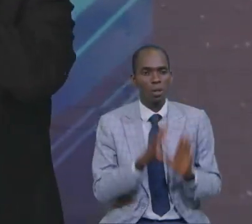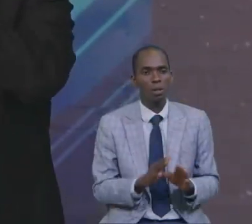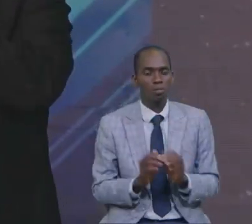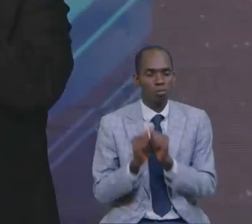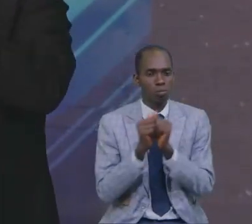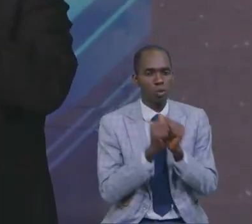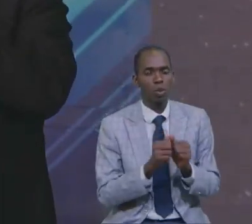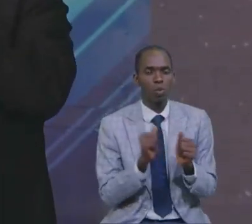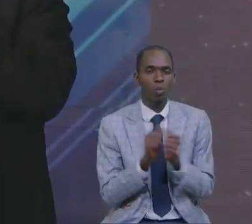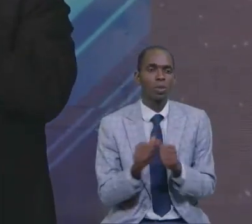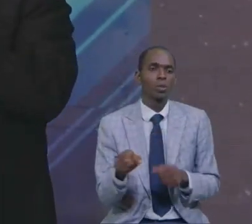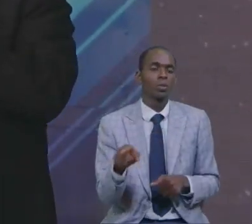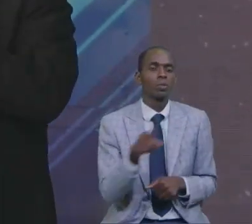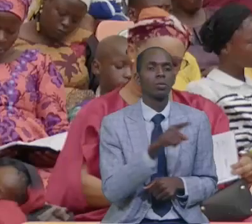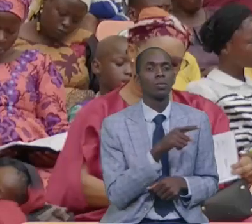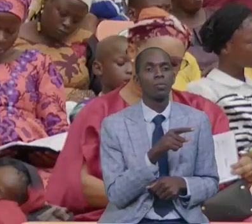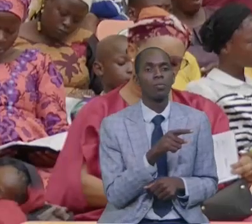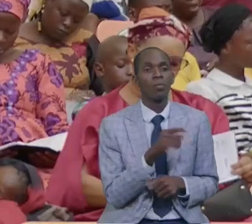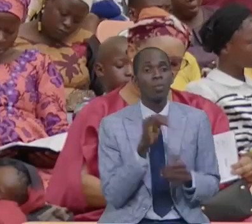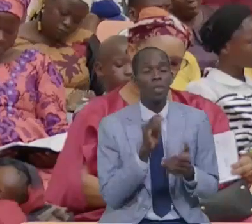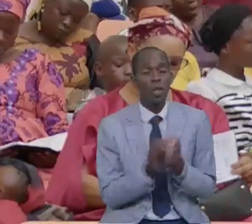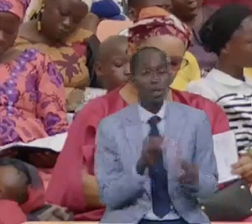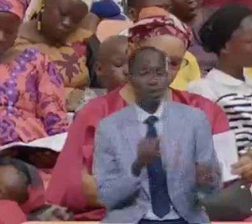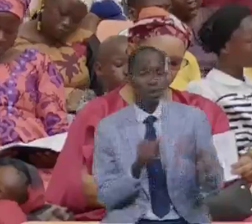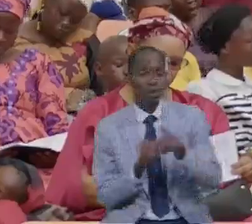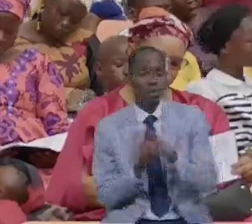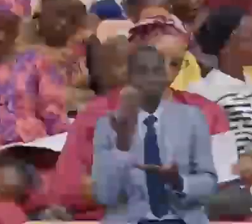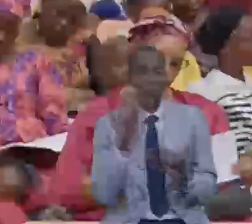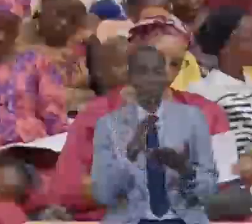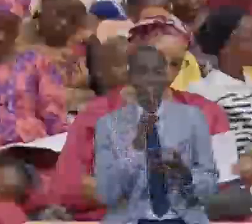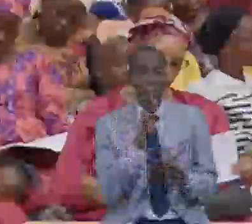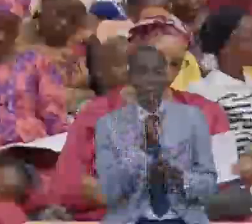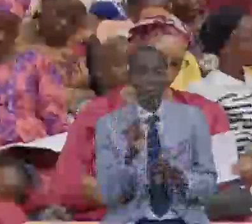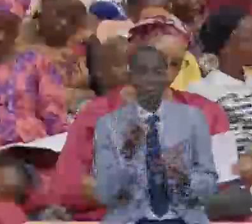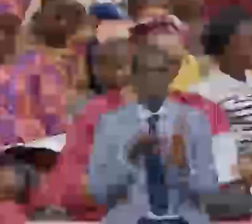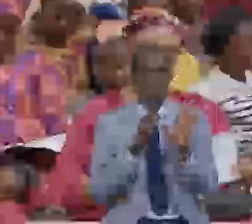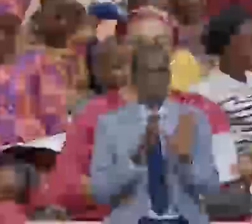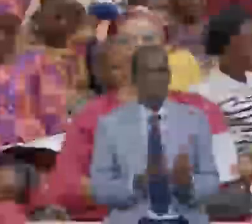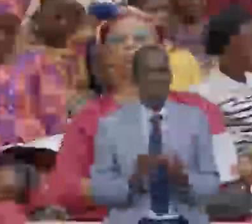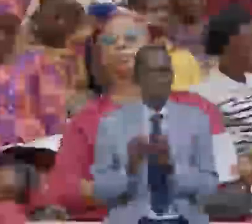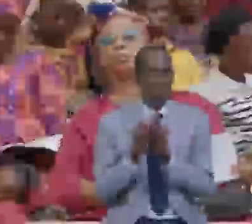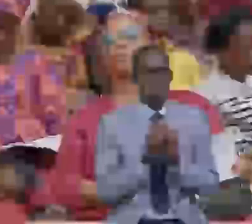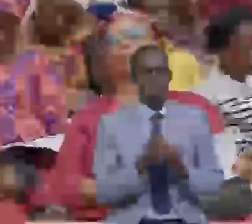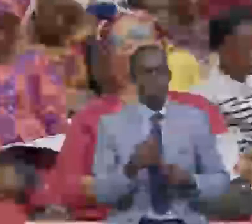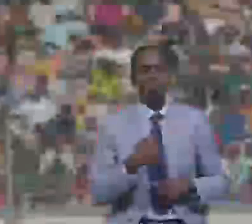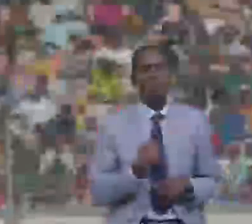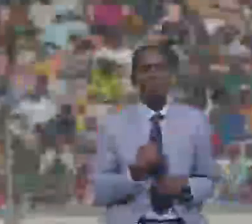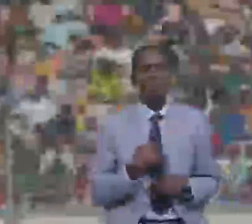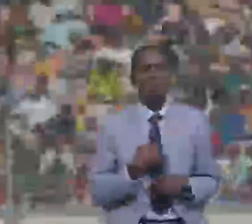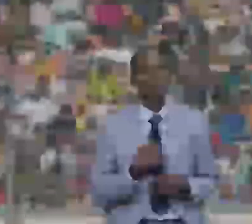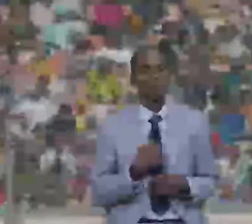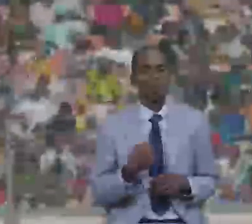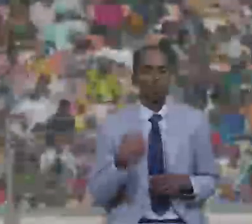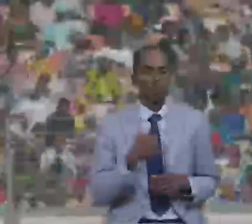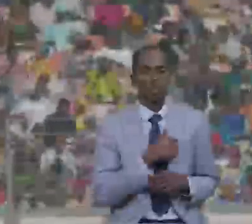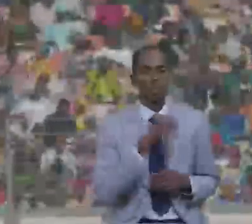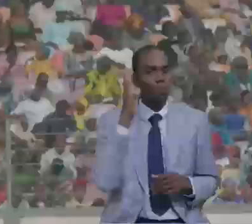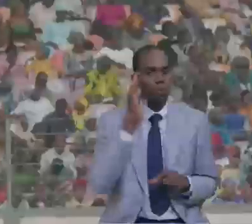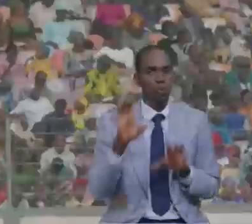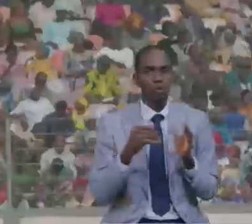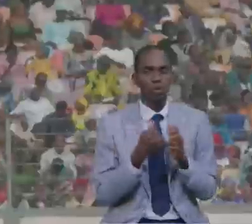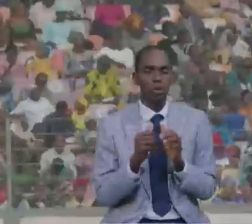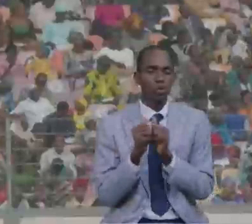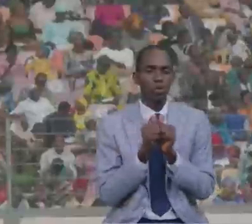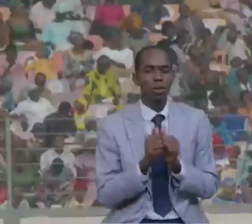me. We'll do it together. I said we'll do it together. Number one is the